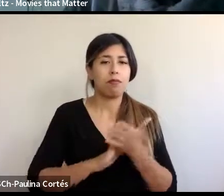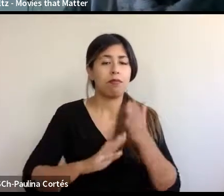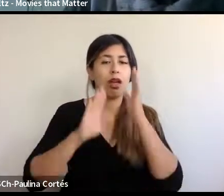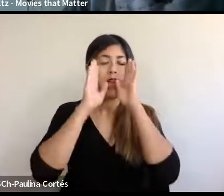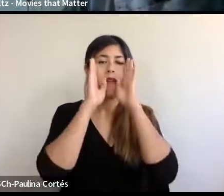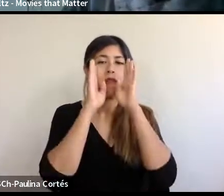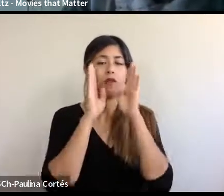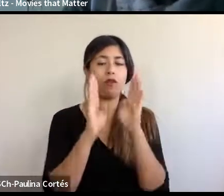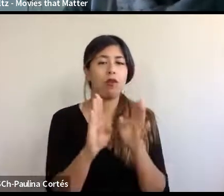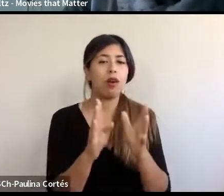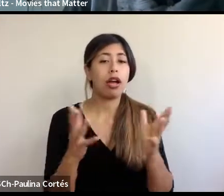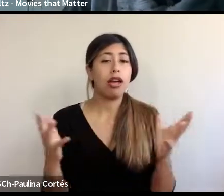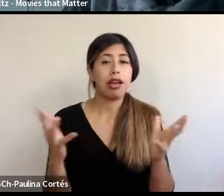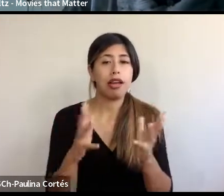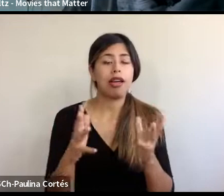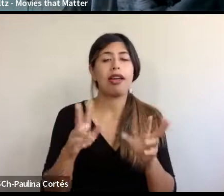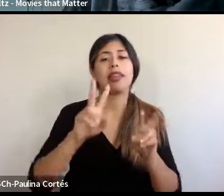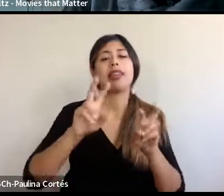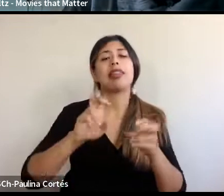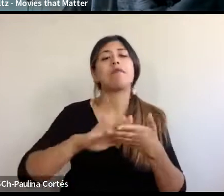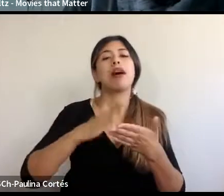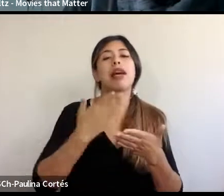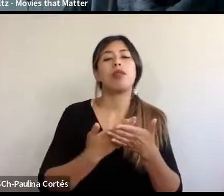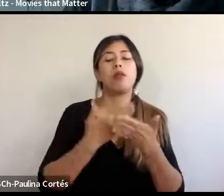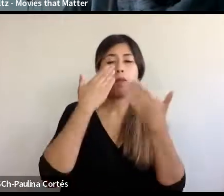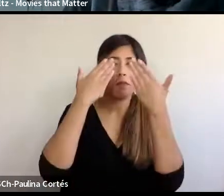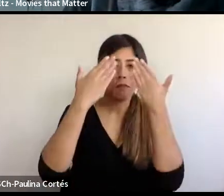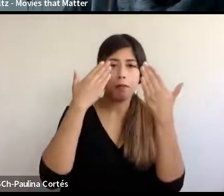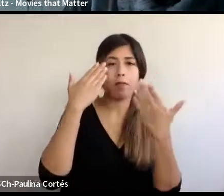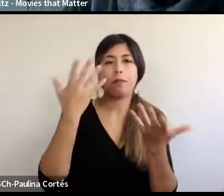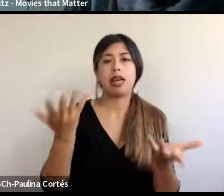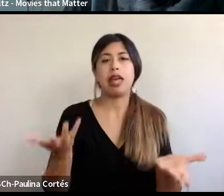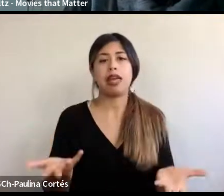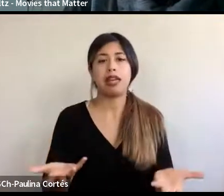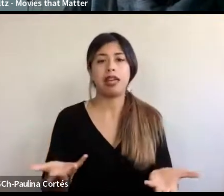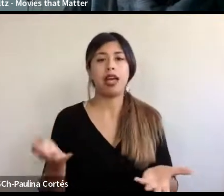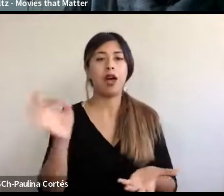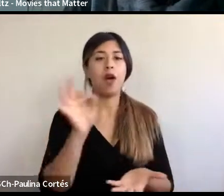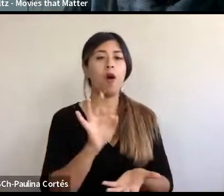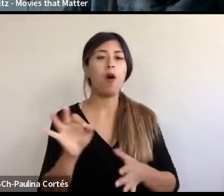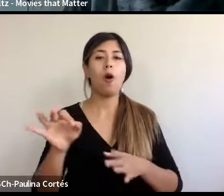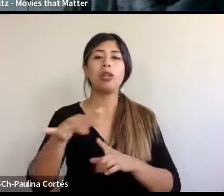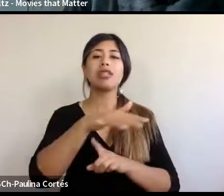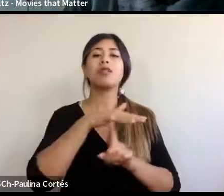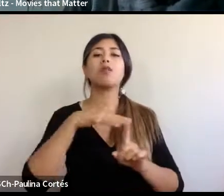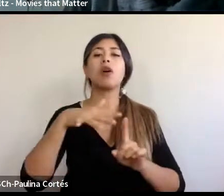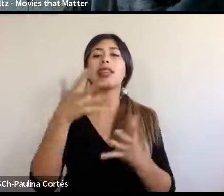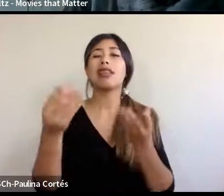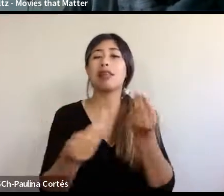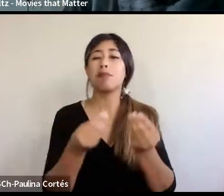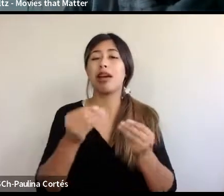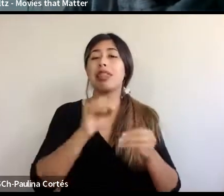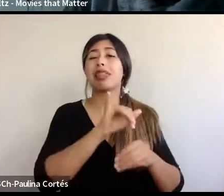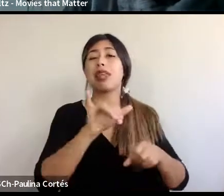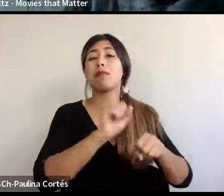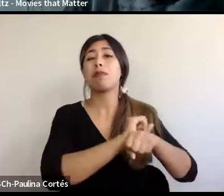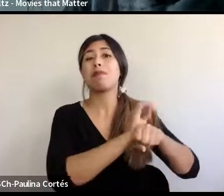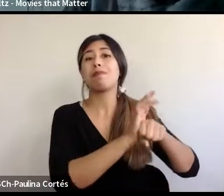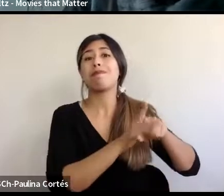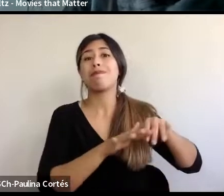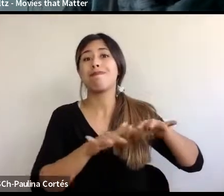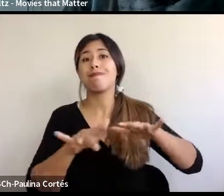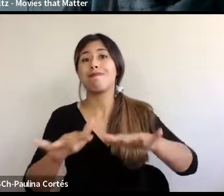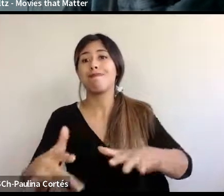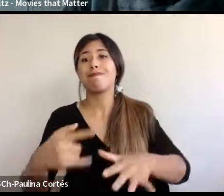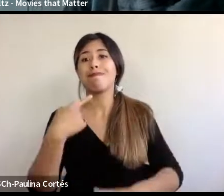bit connected to the pandemic situation and what it does to minds of the people when you have to sit for a